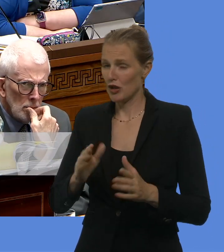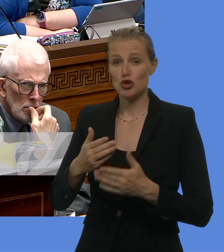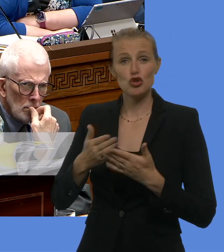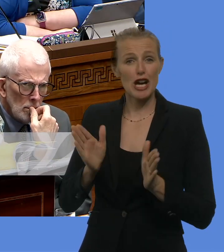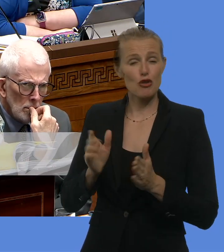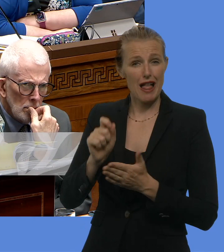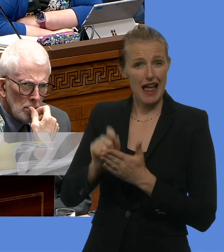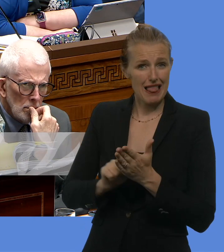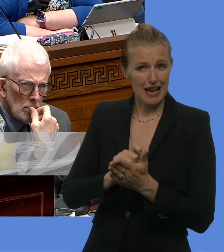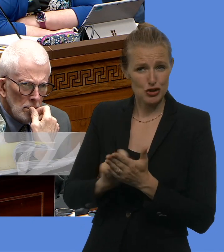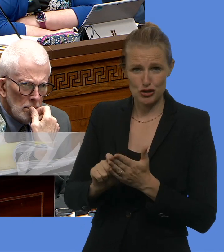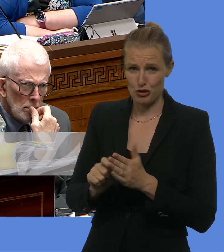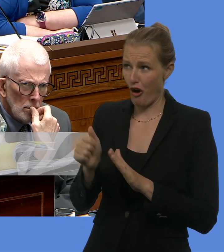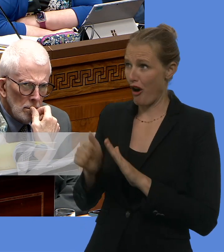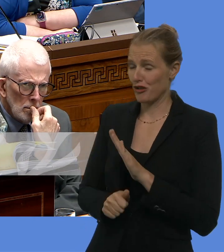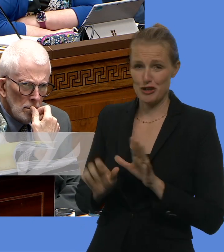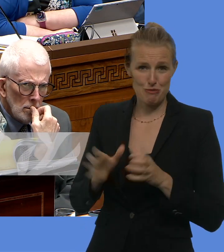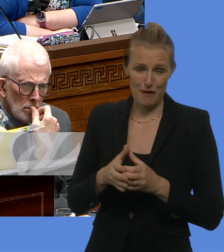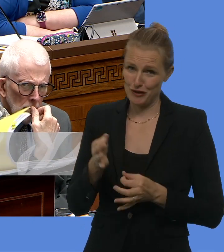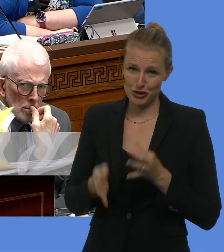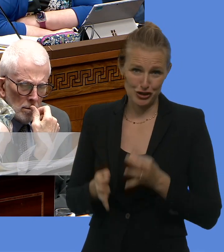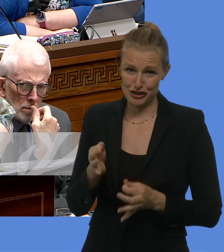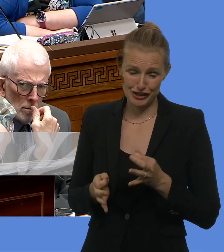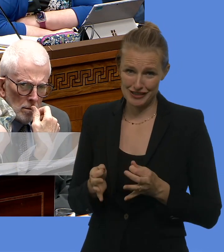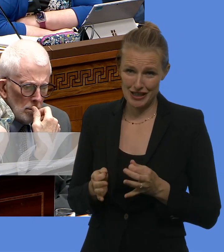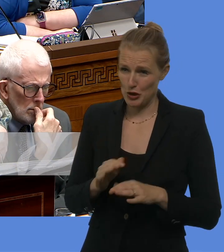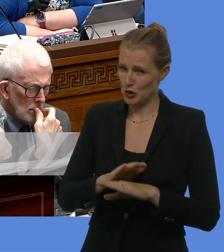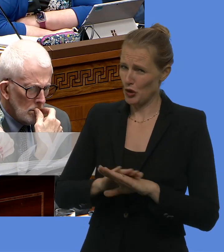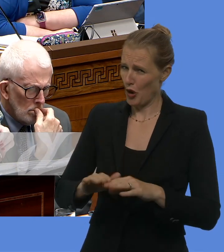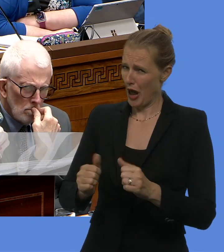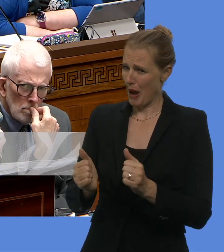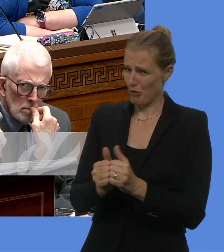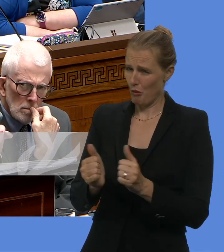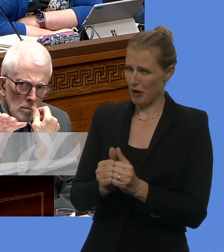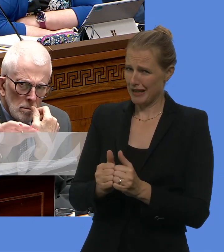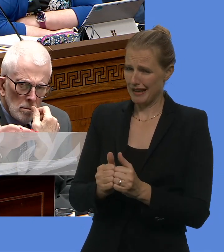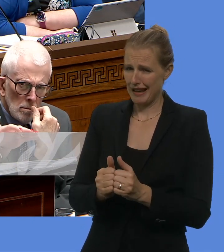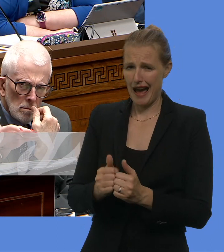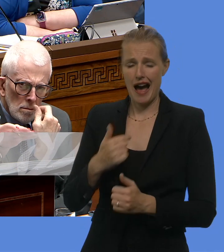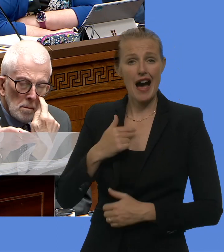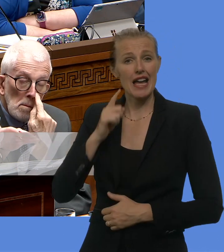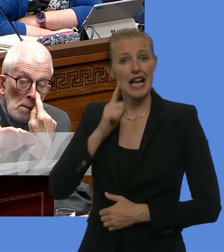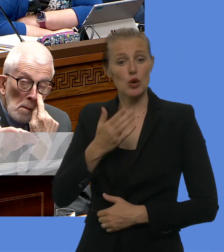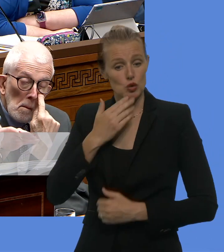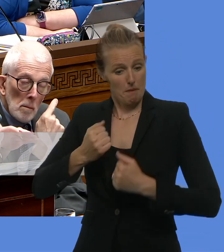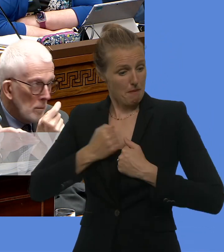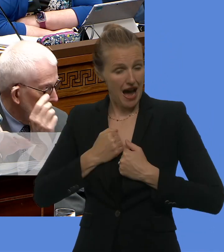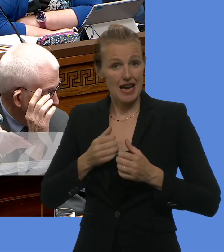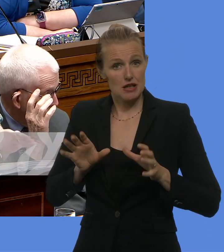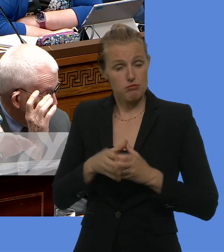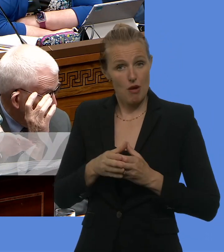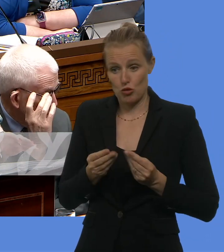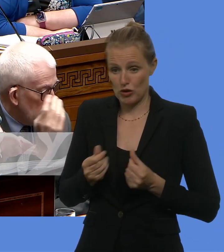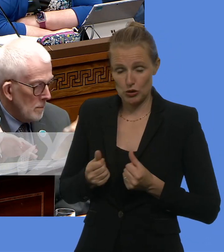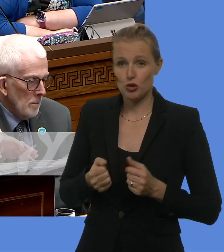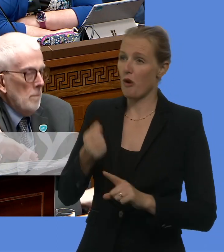is a matter that falls to the Department of Justice, nor do I believe it's particularly appropriate. I can't use my resources in the department to